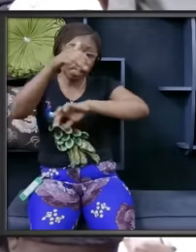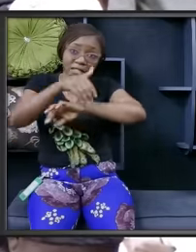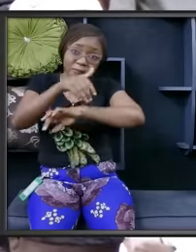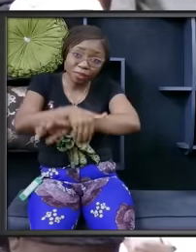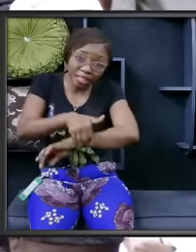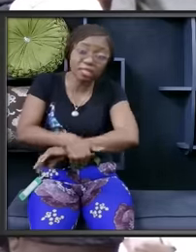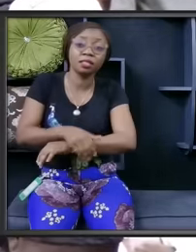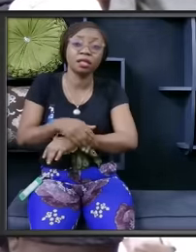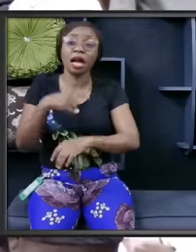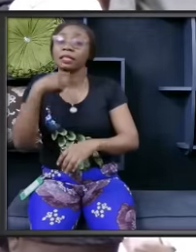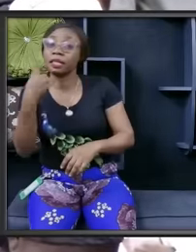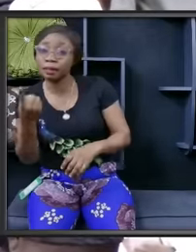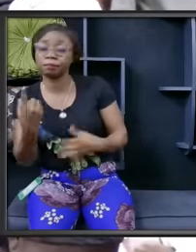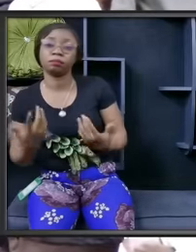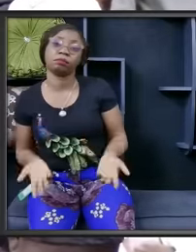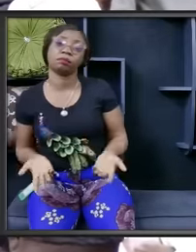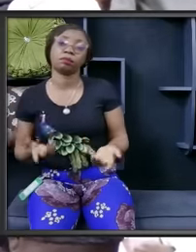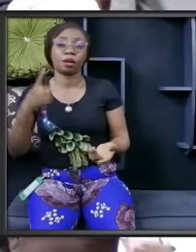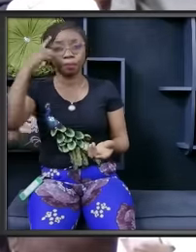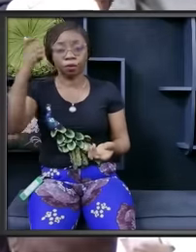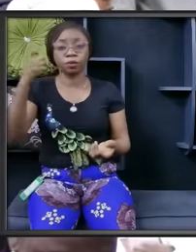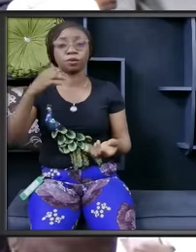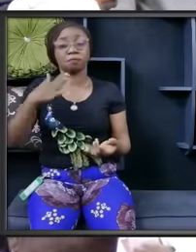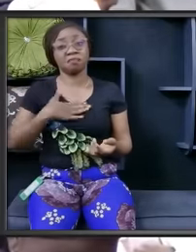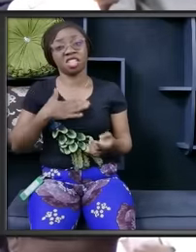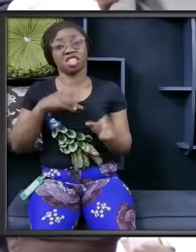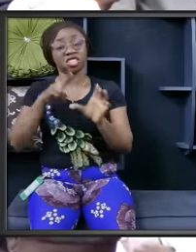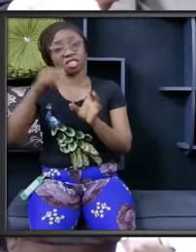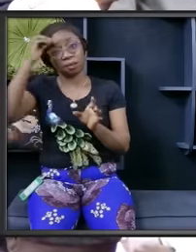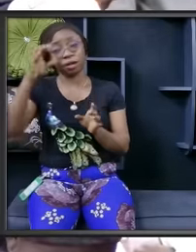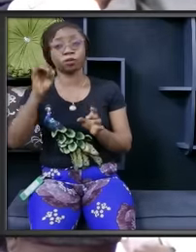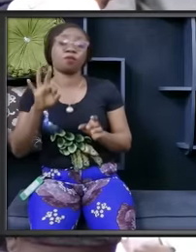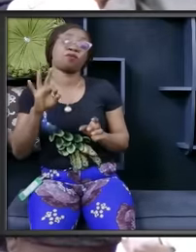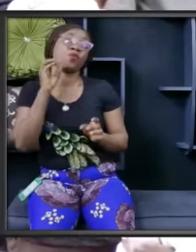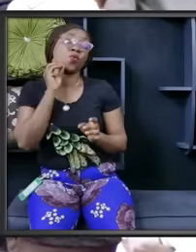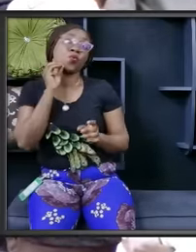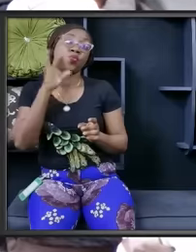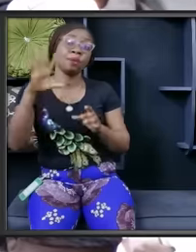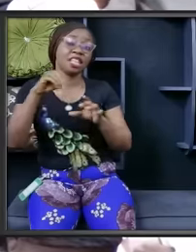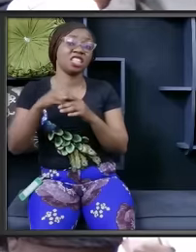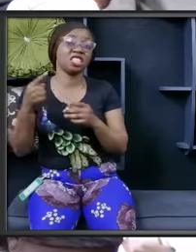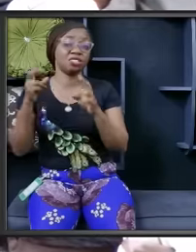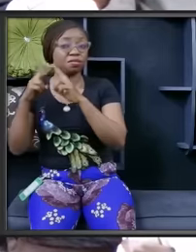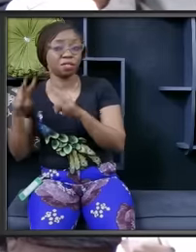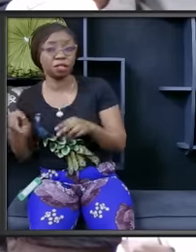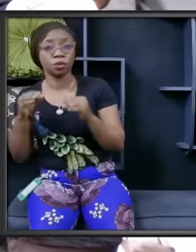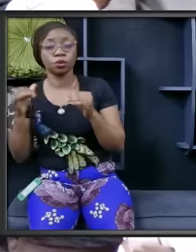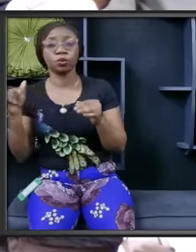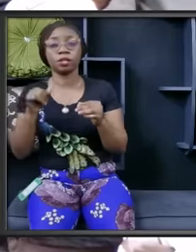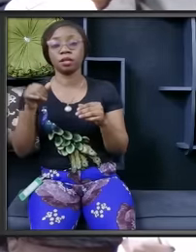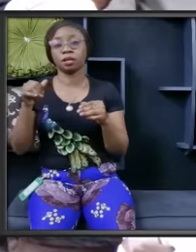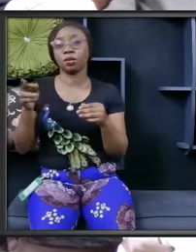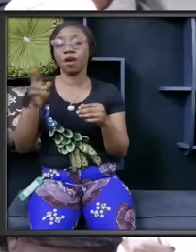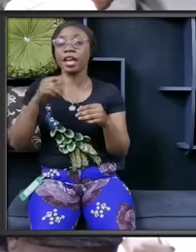around 10:30, me and the women, because now me be the chairman of the women for the village. Mm. So they see them my house that